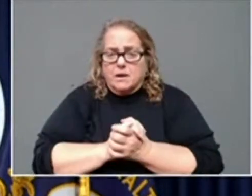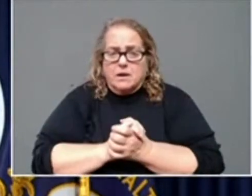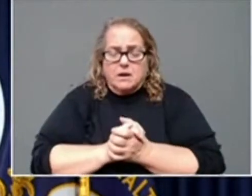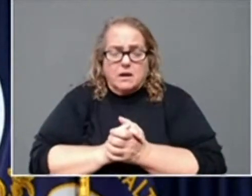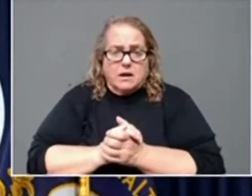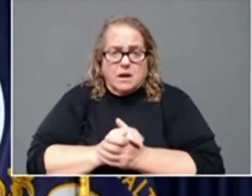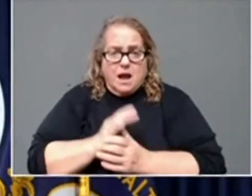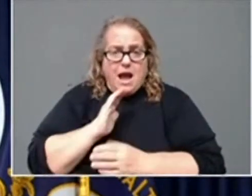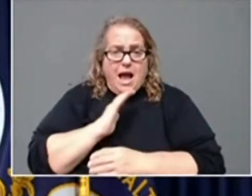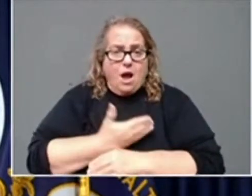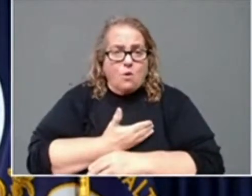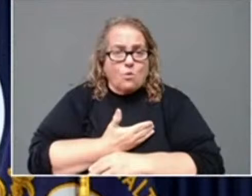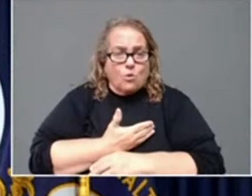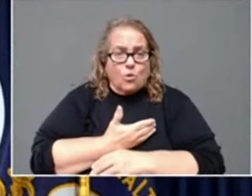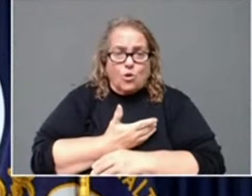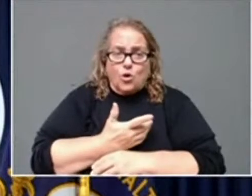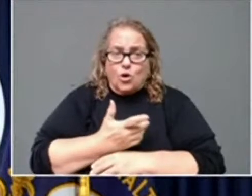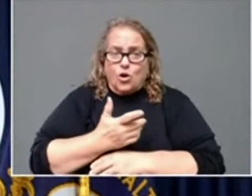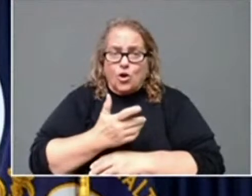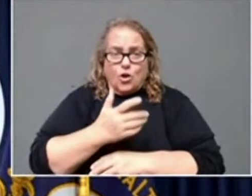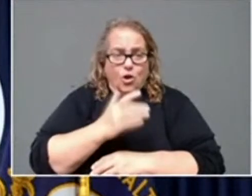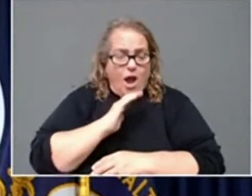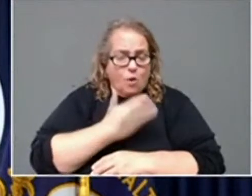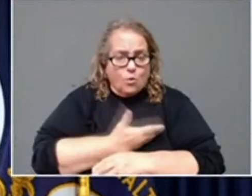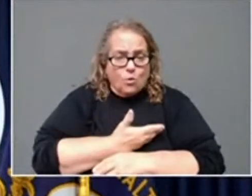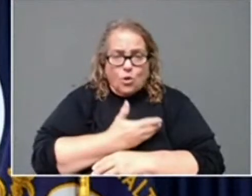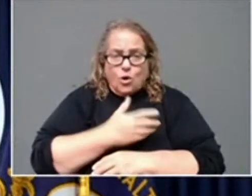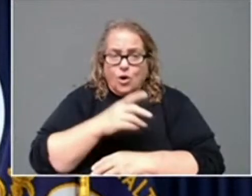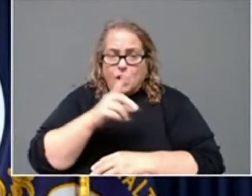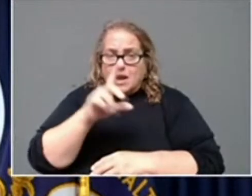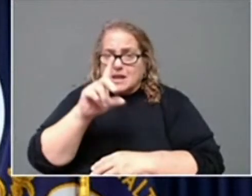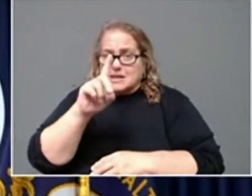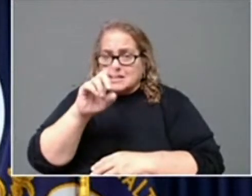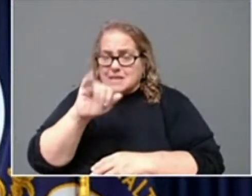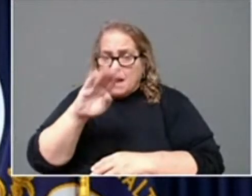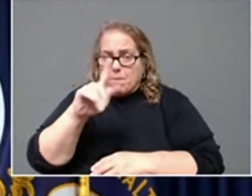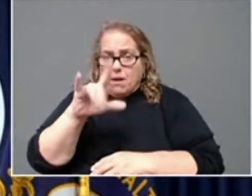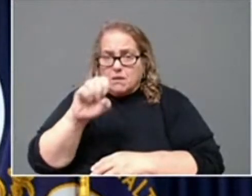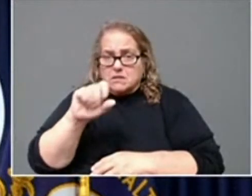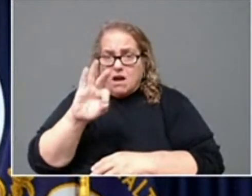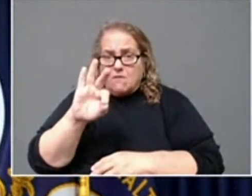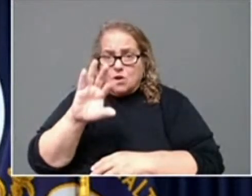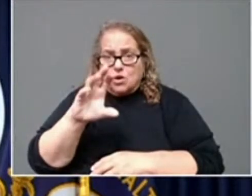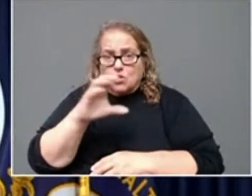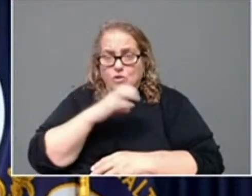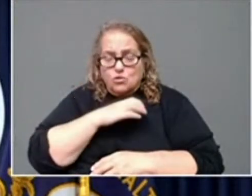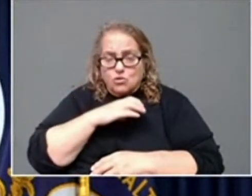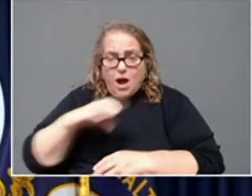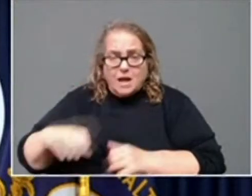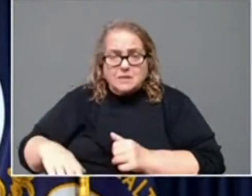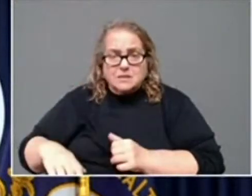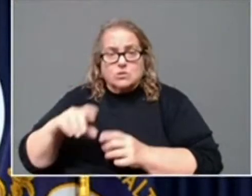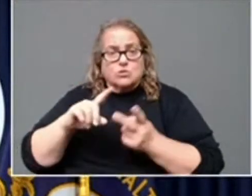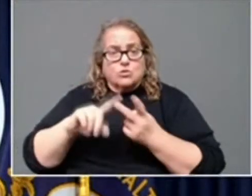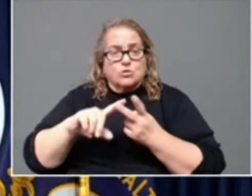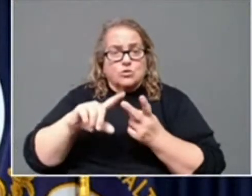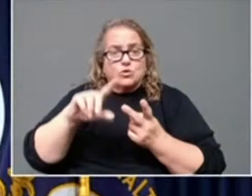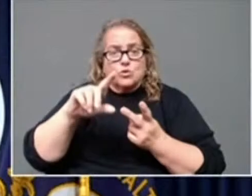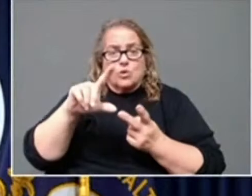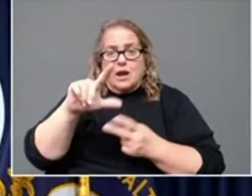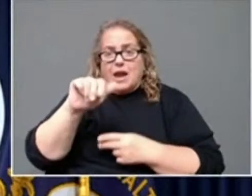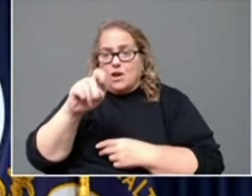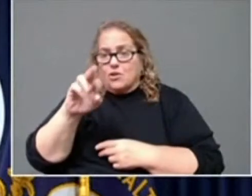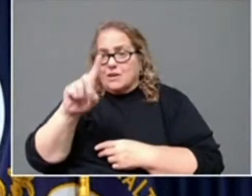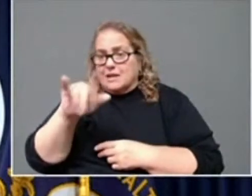our denomination, Disciples of Christ, to in multiple situations, seeing the Church of Latter-day Saints and